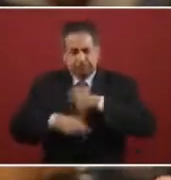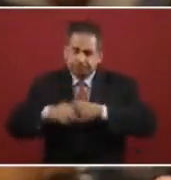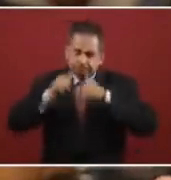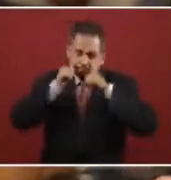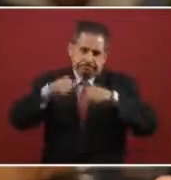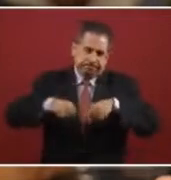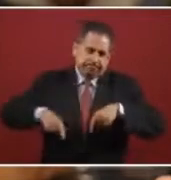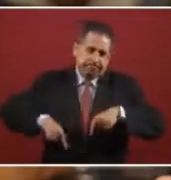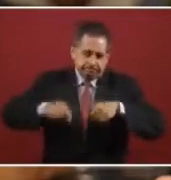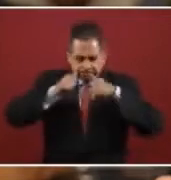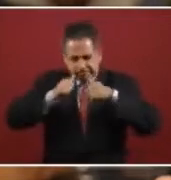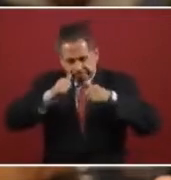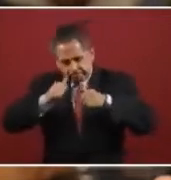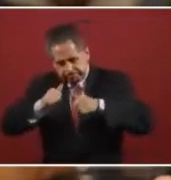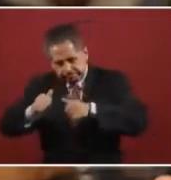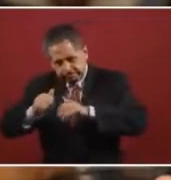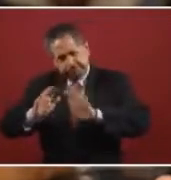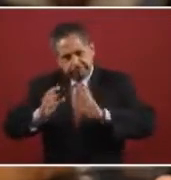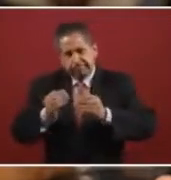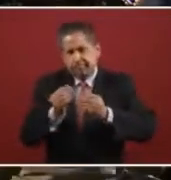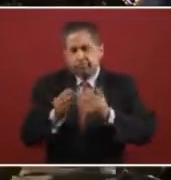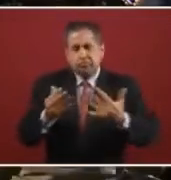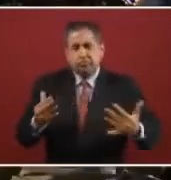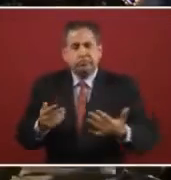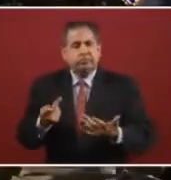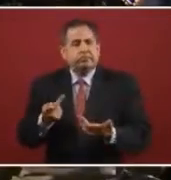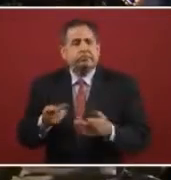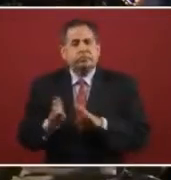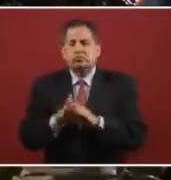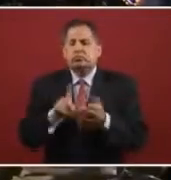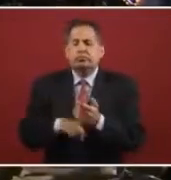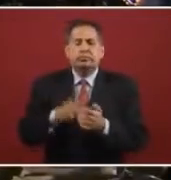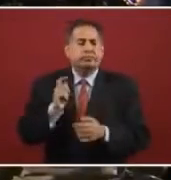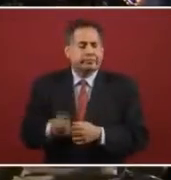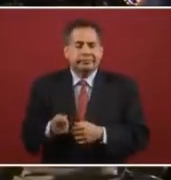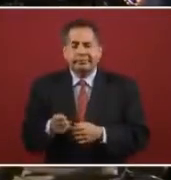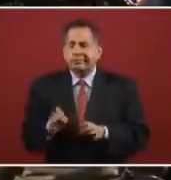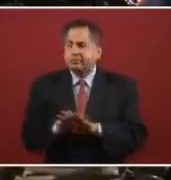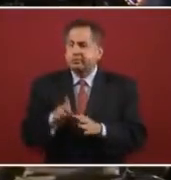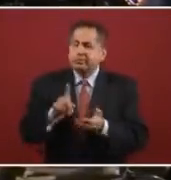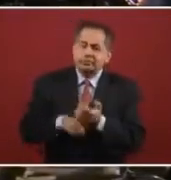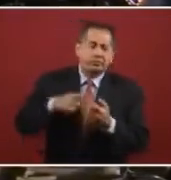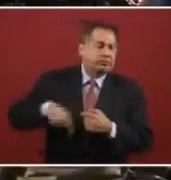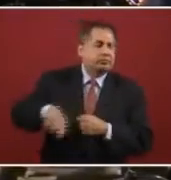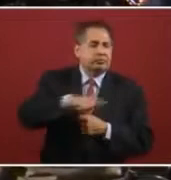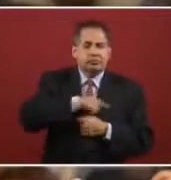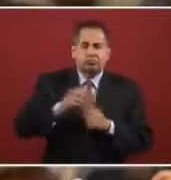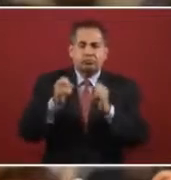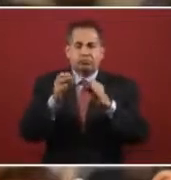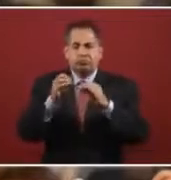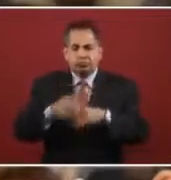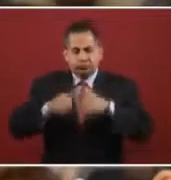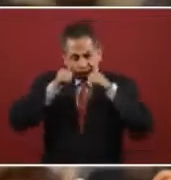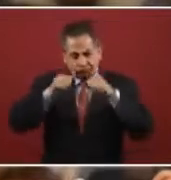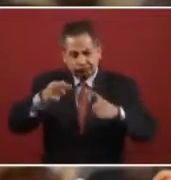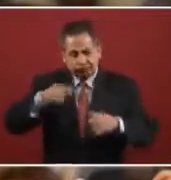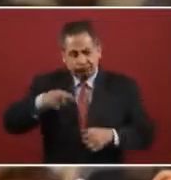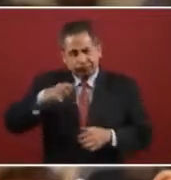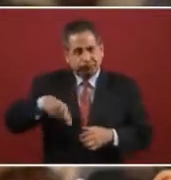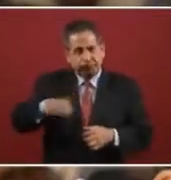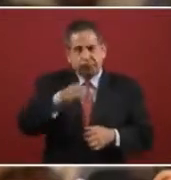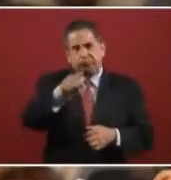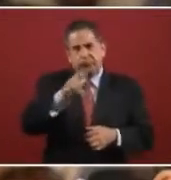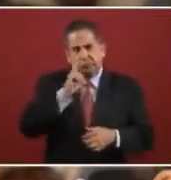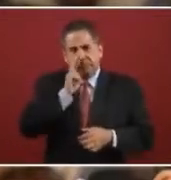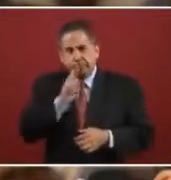lot of people, but we want to know, how are you doing? What's the status? What's